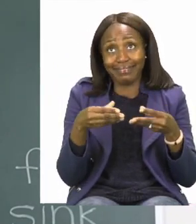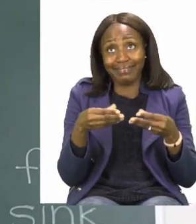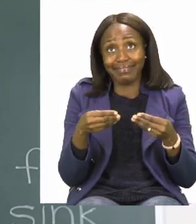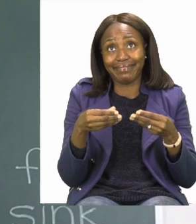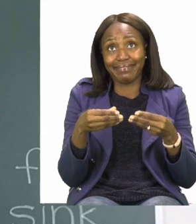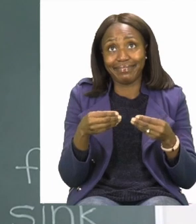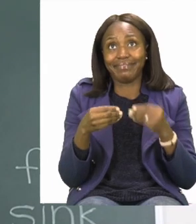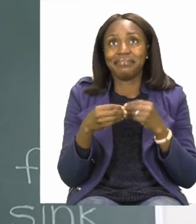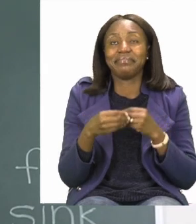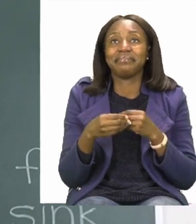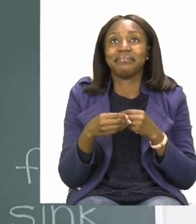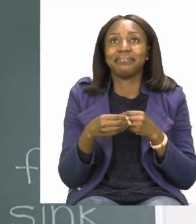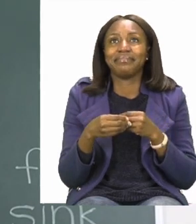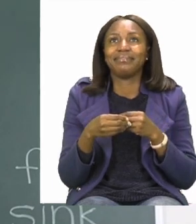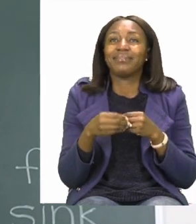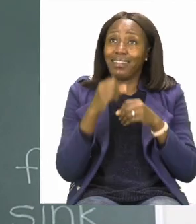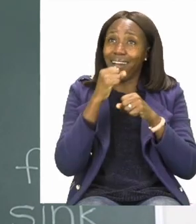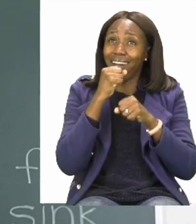soft,